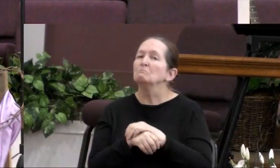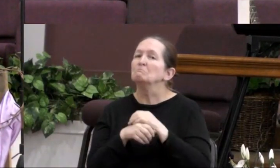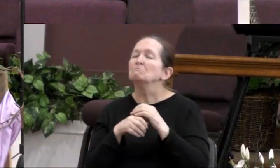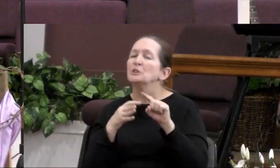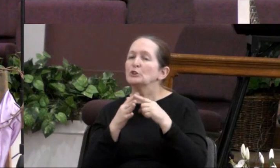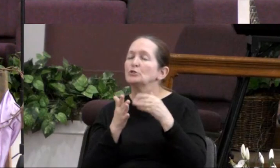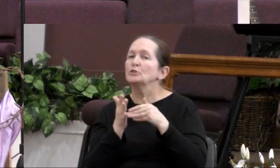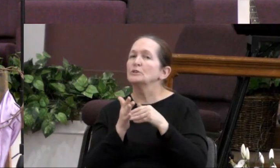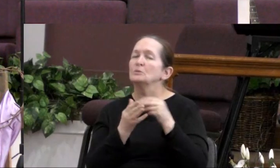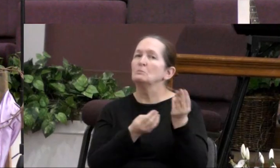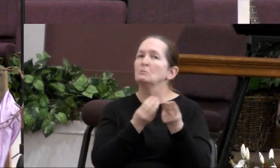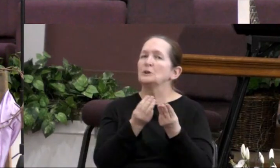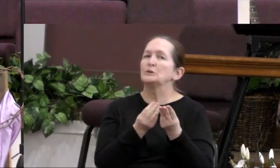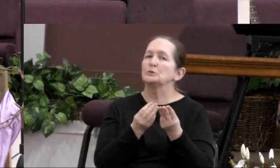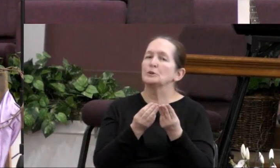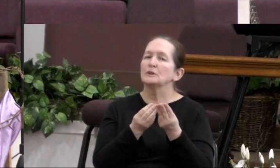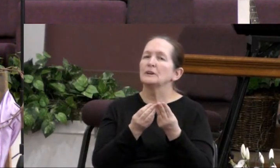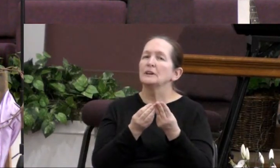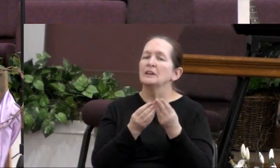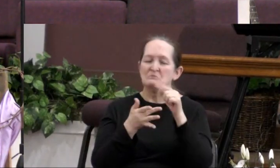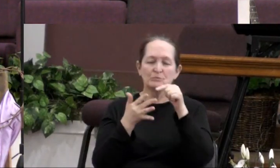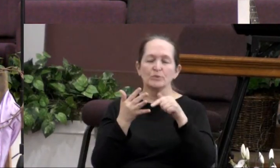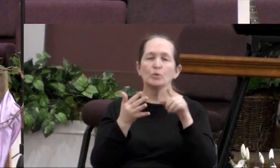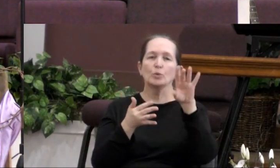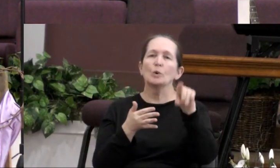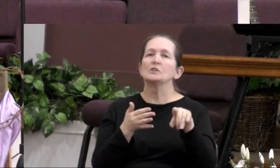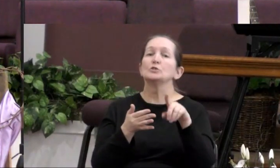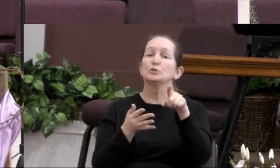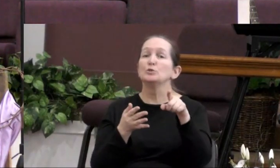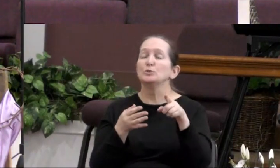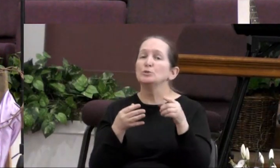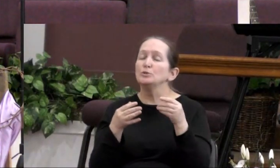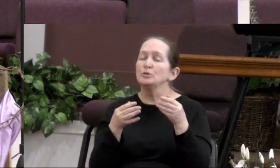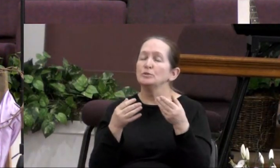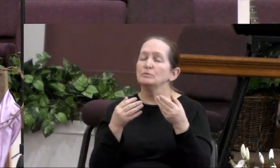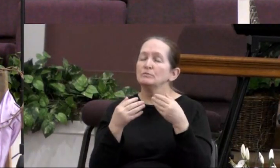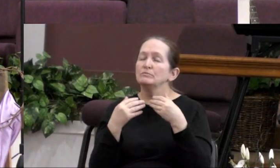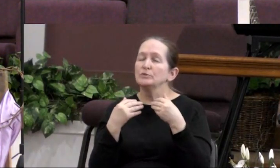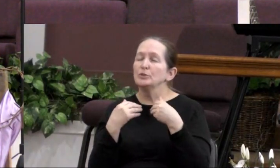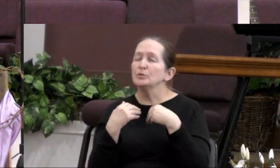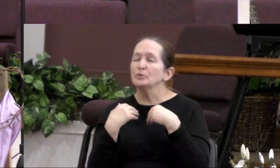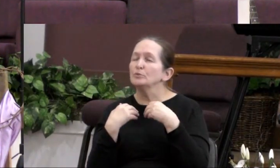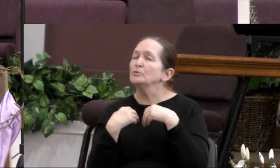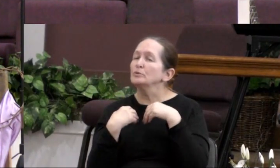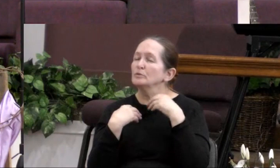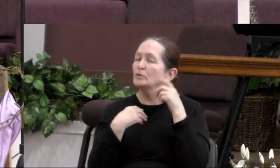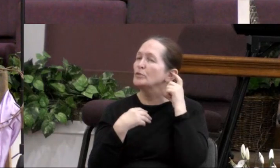These questions that you have before you.